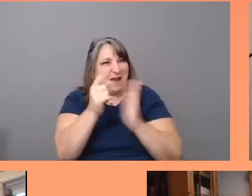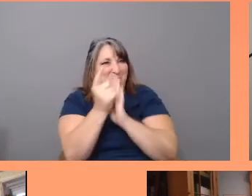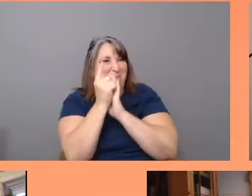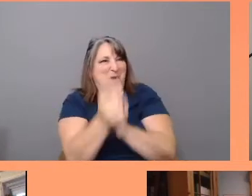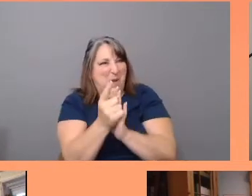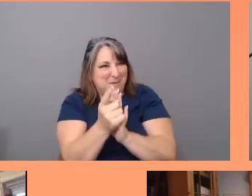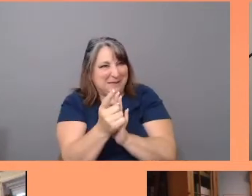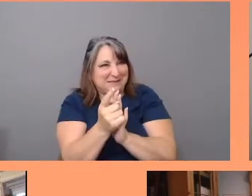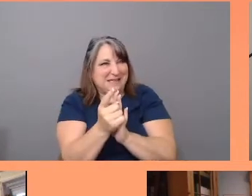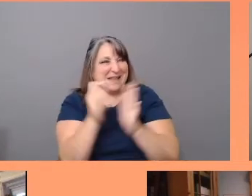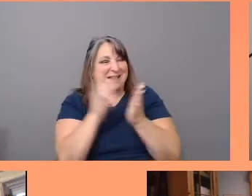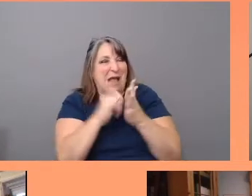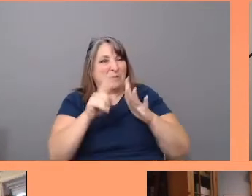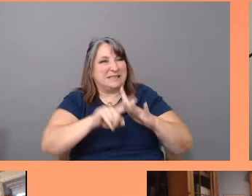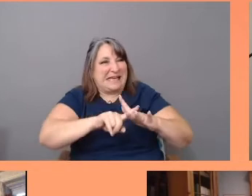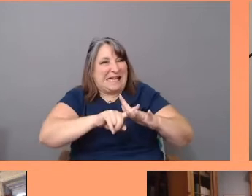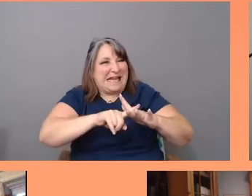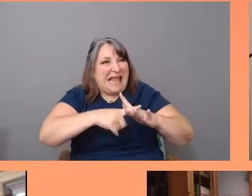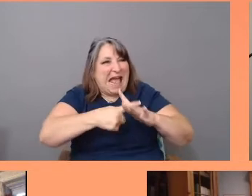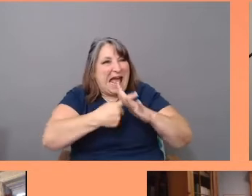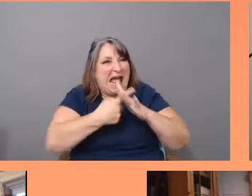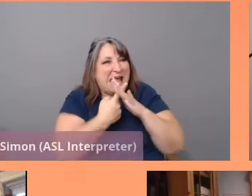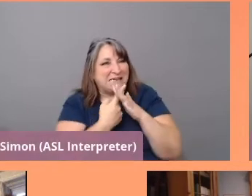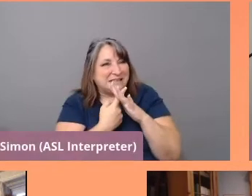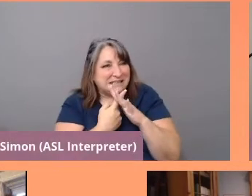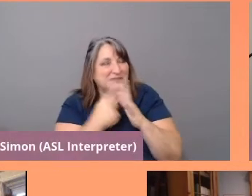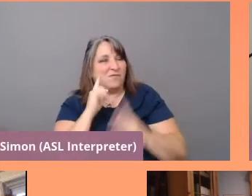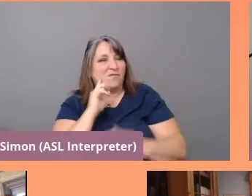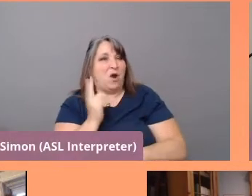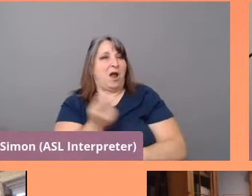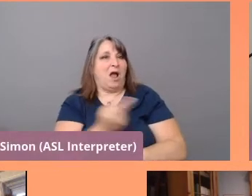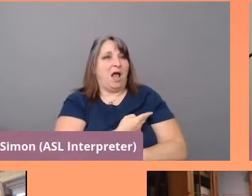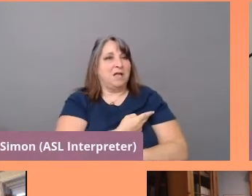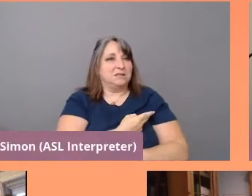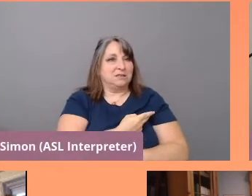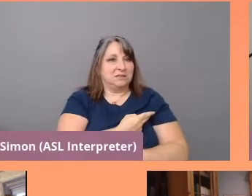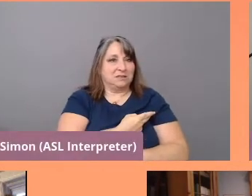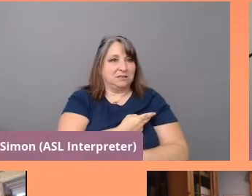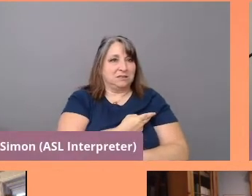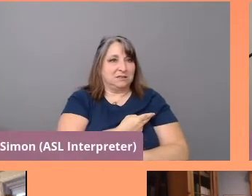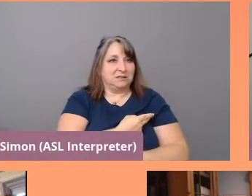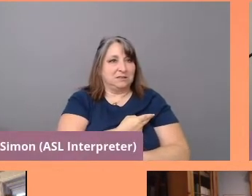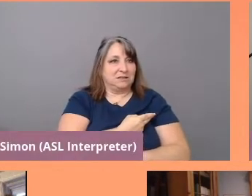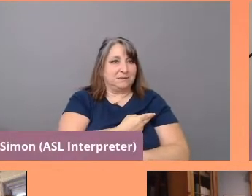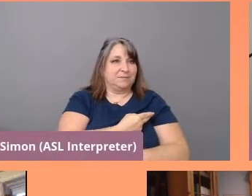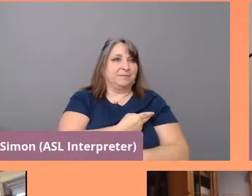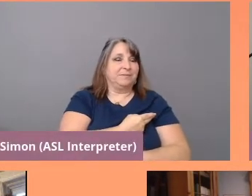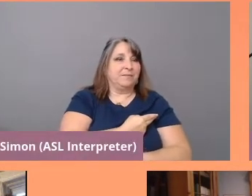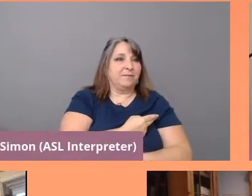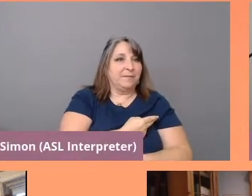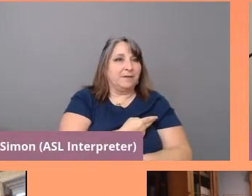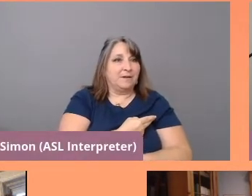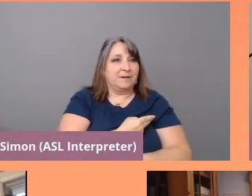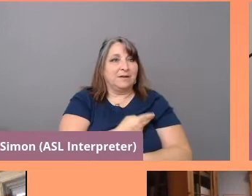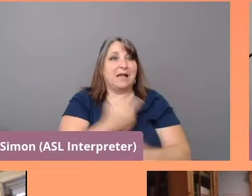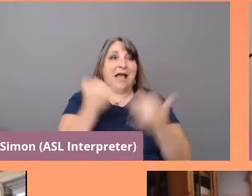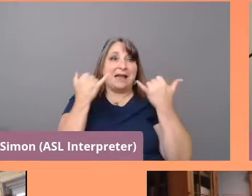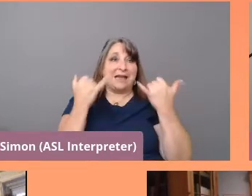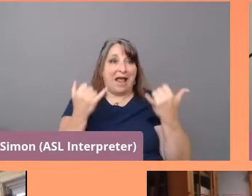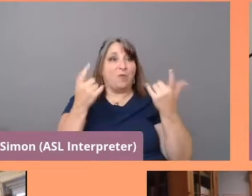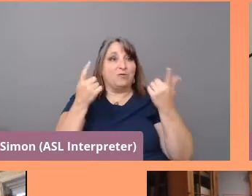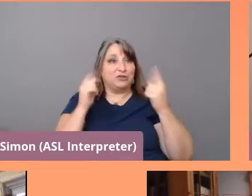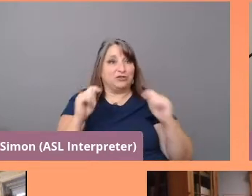a catalyst for us, and we are looking to now chart a path